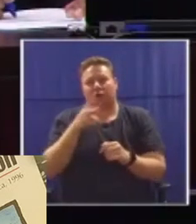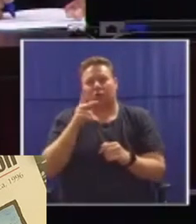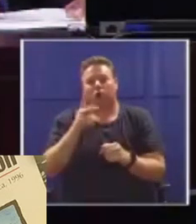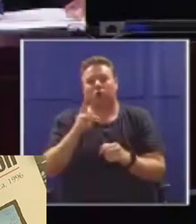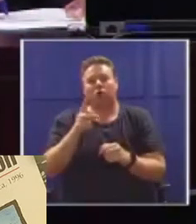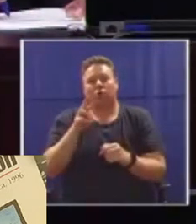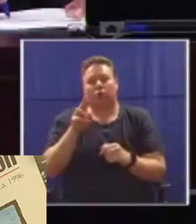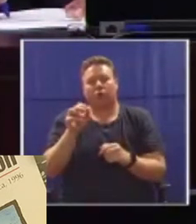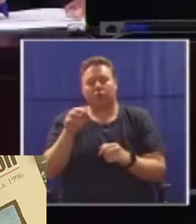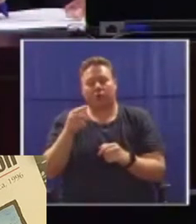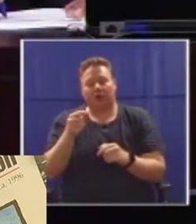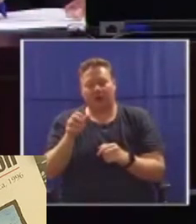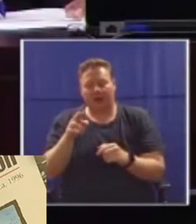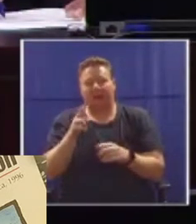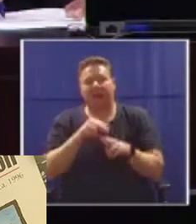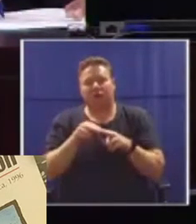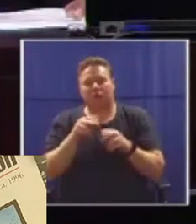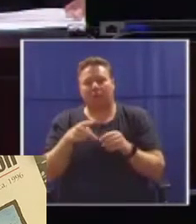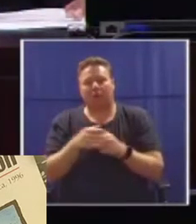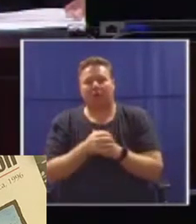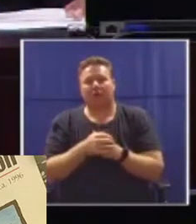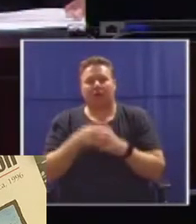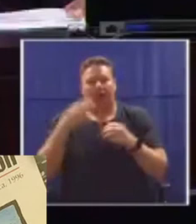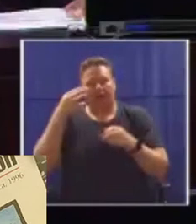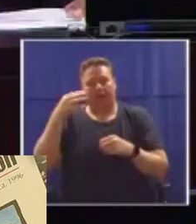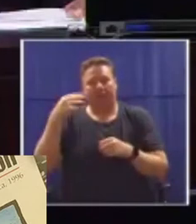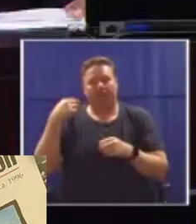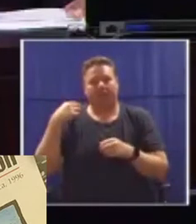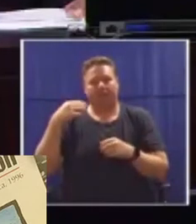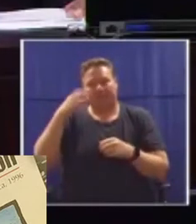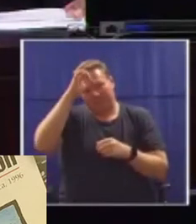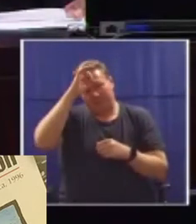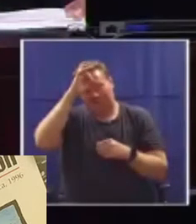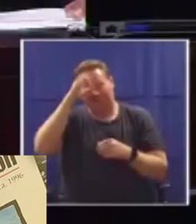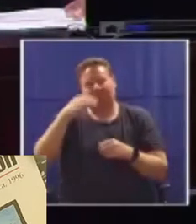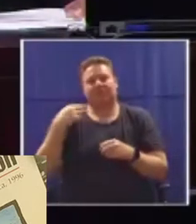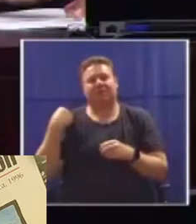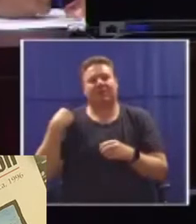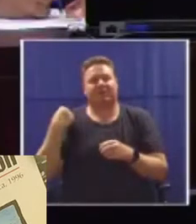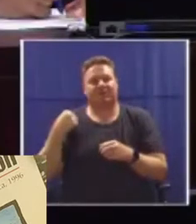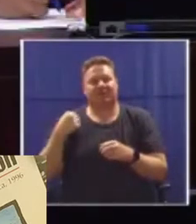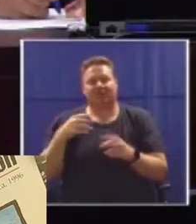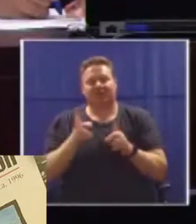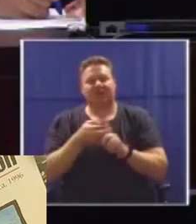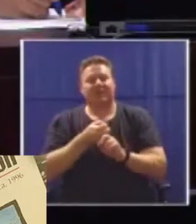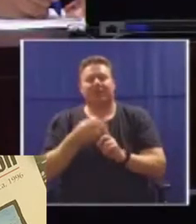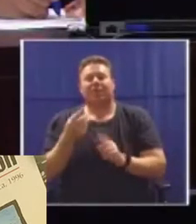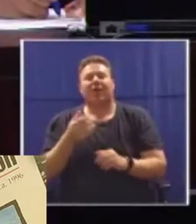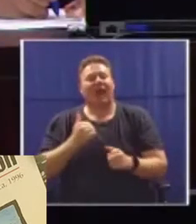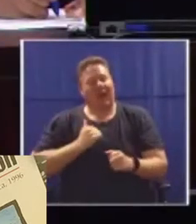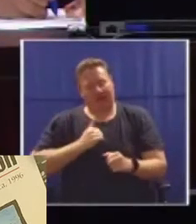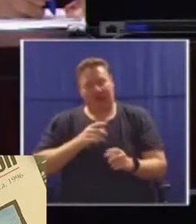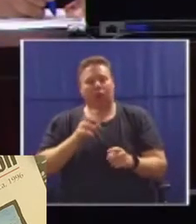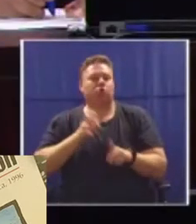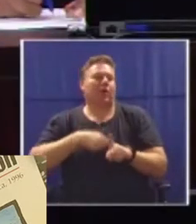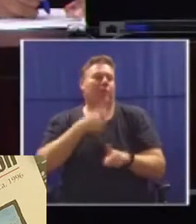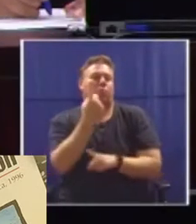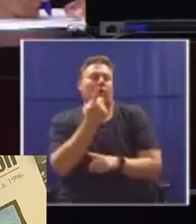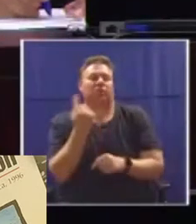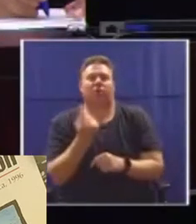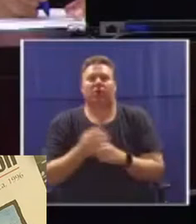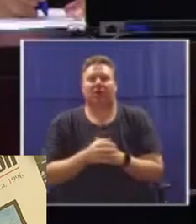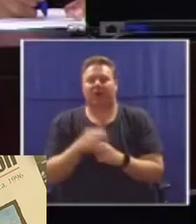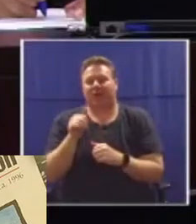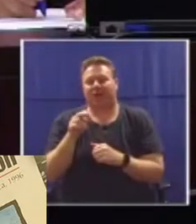have a police minister who recently said that a victim was lucky to be raped only once. An ANC MP